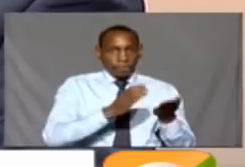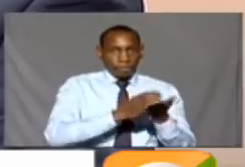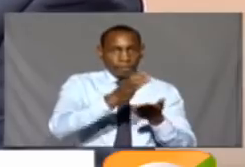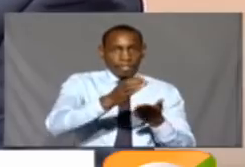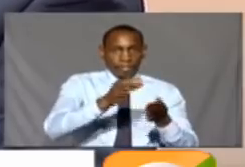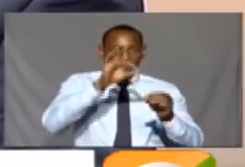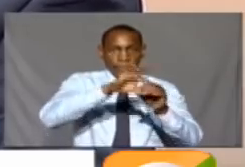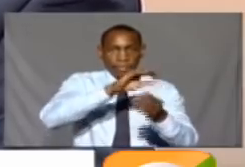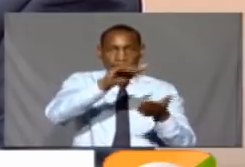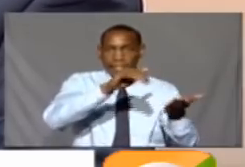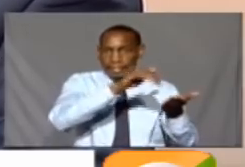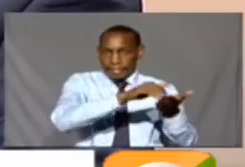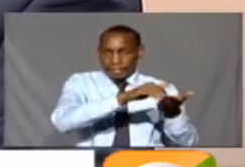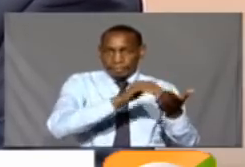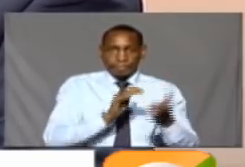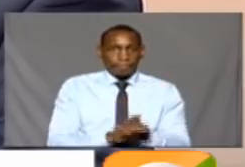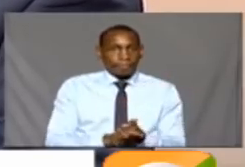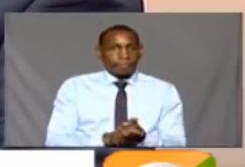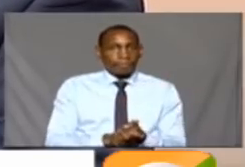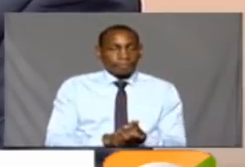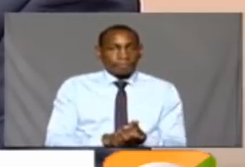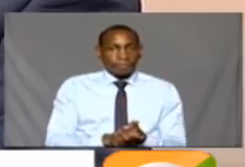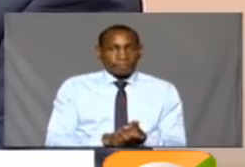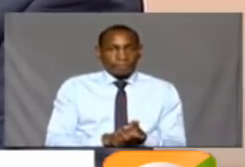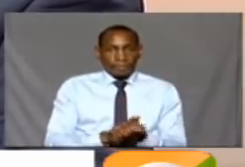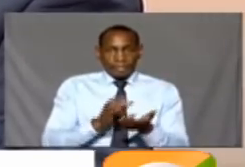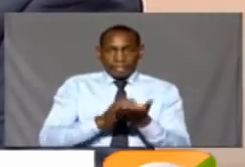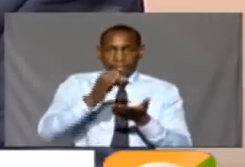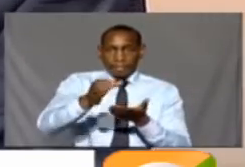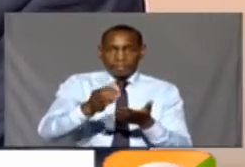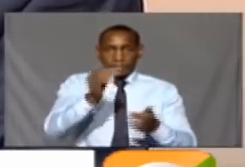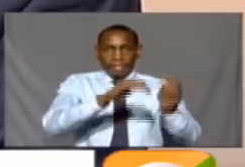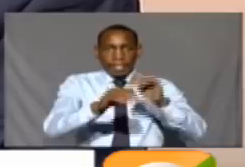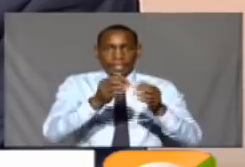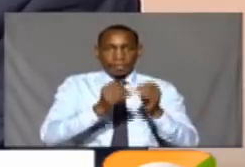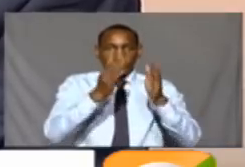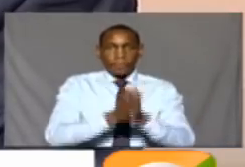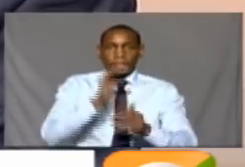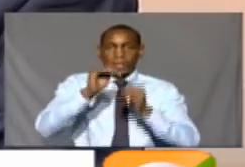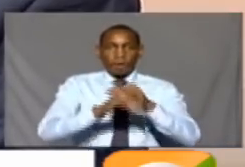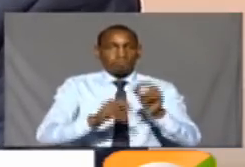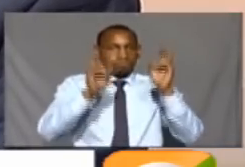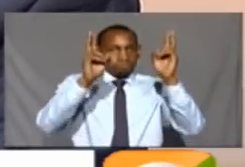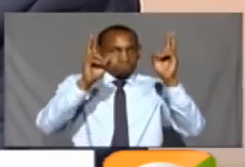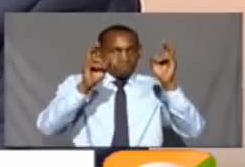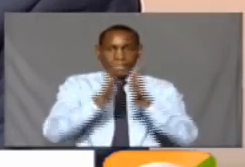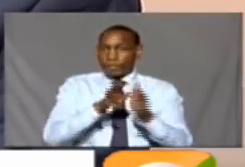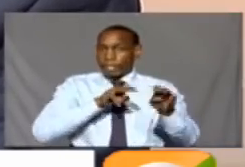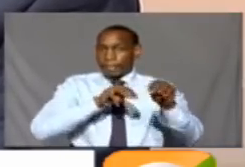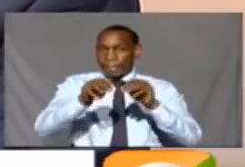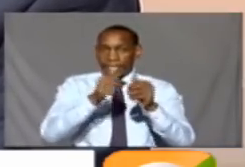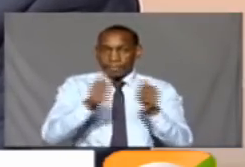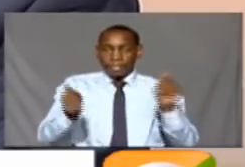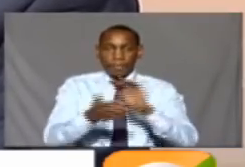centers, allocation of electoral officials, and all these issues being managed properly